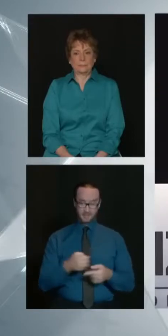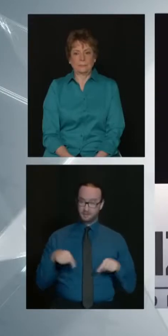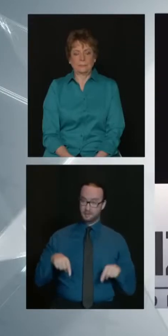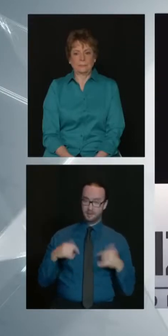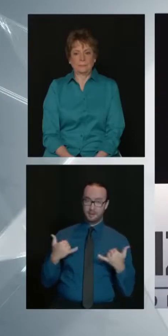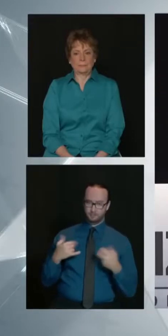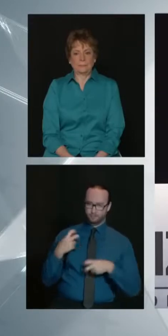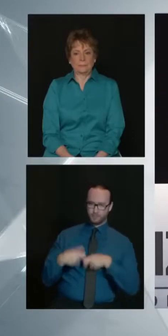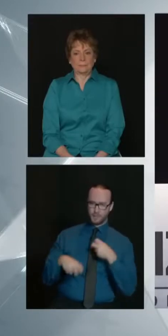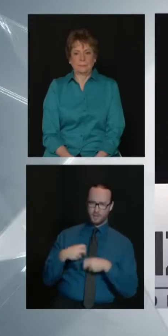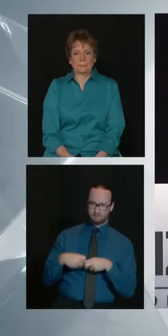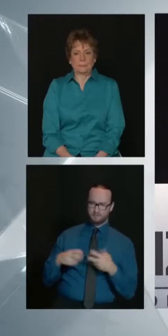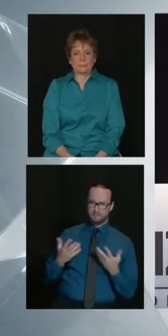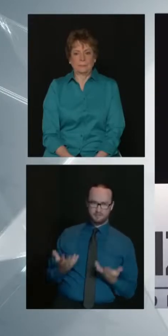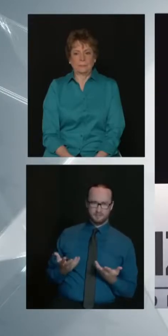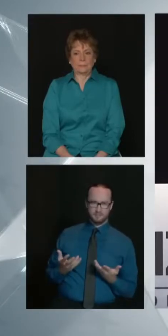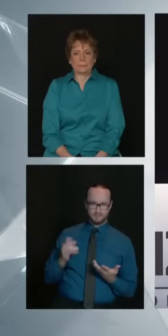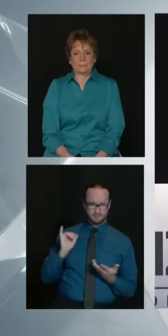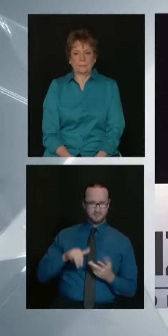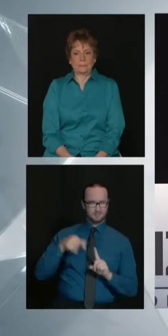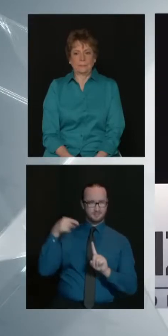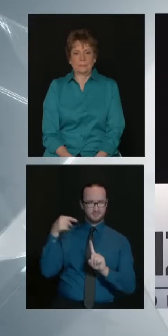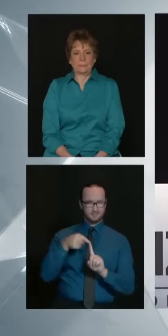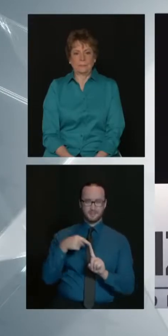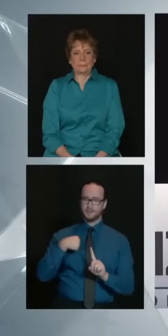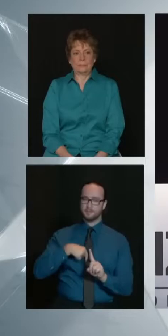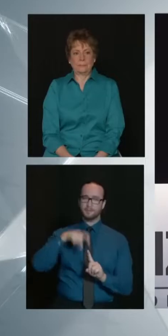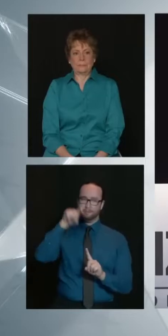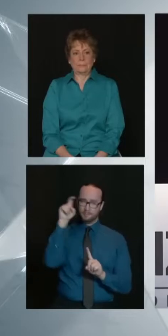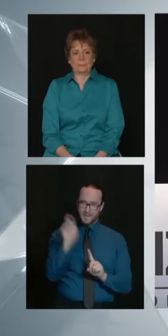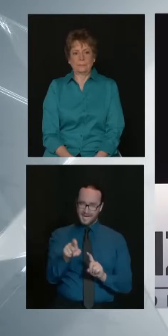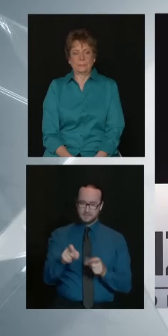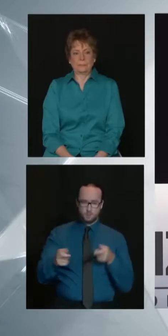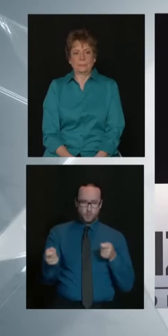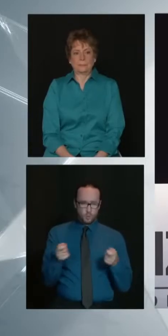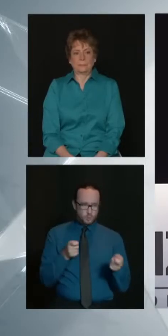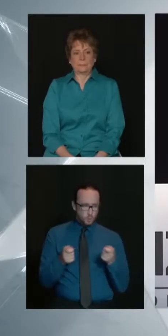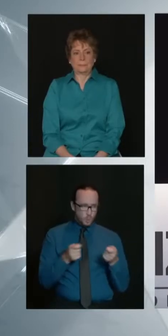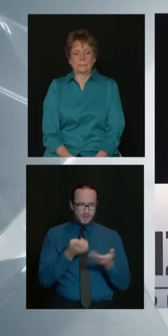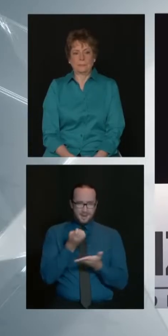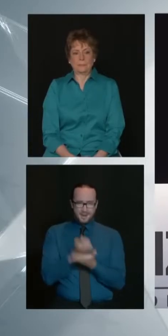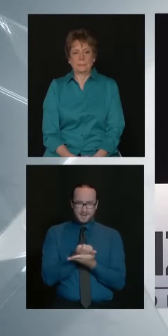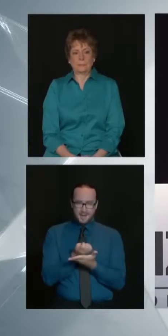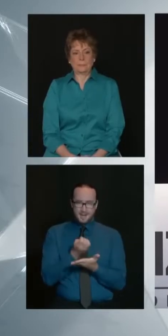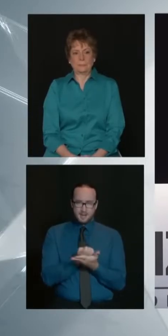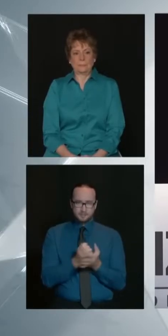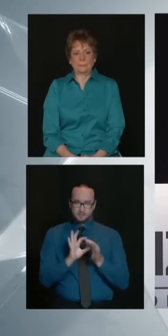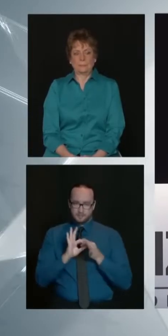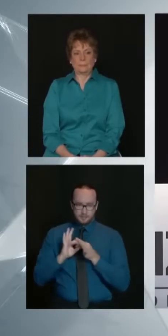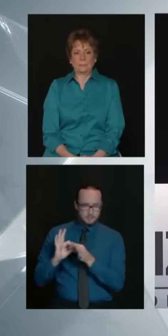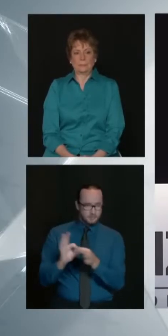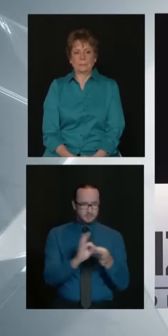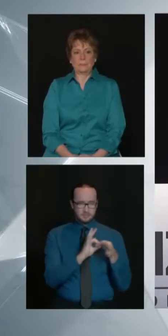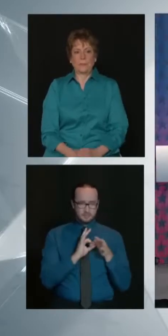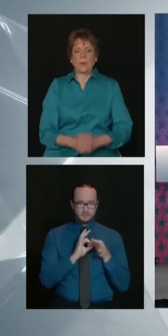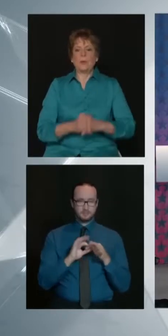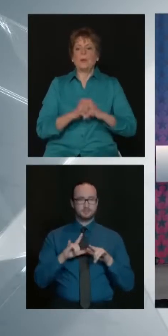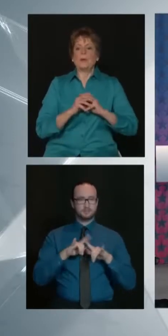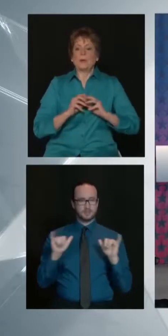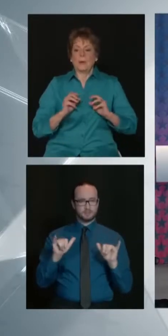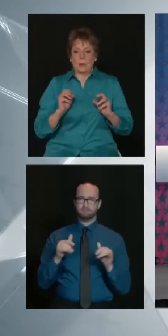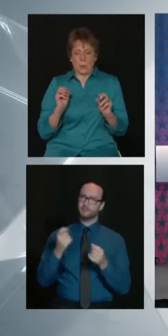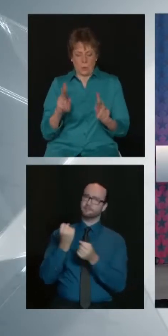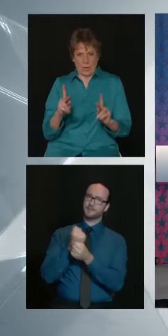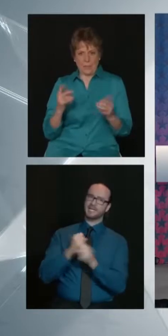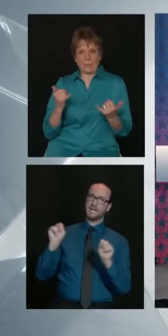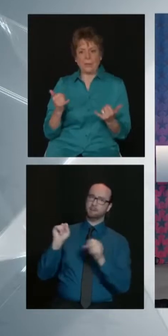list. Do we want to get a control on our economy? We need to get back to a free market and sound money. Okay, Marc, go